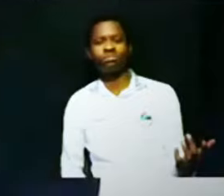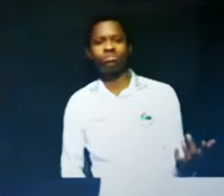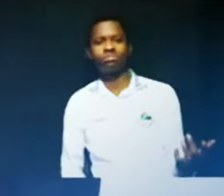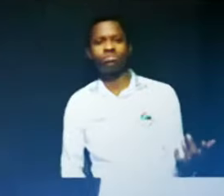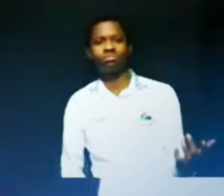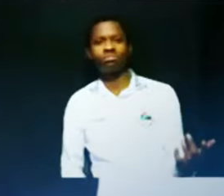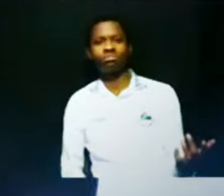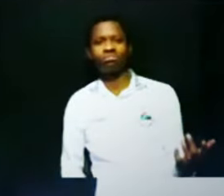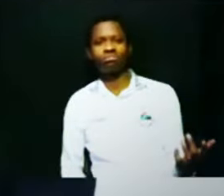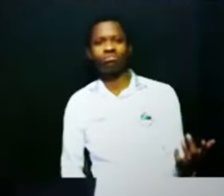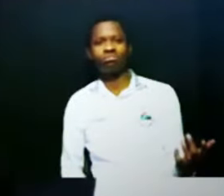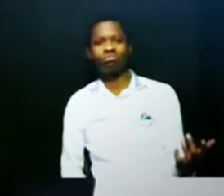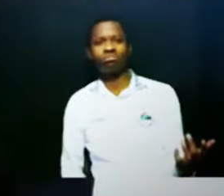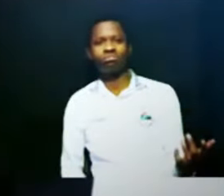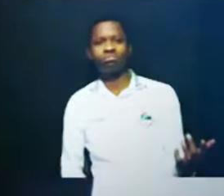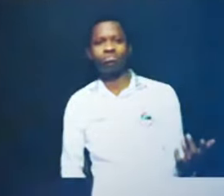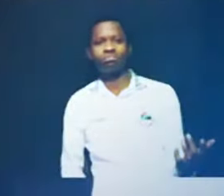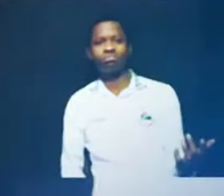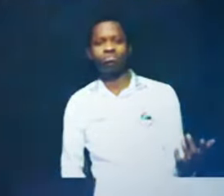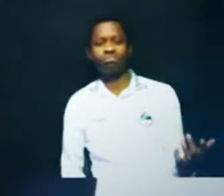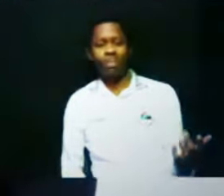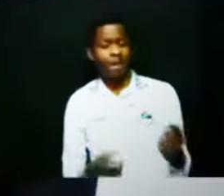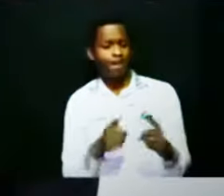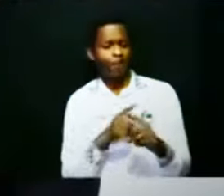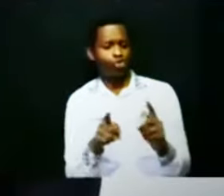no one, should behave like